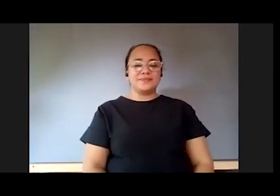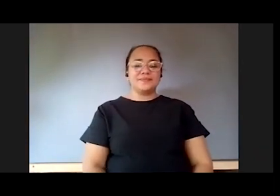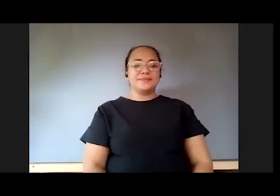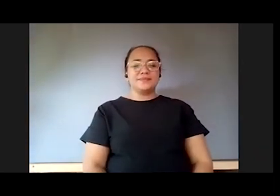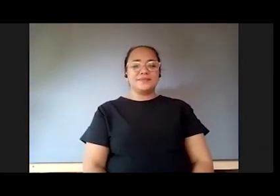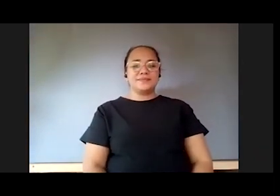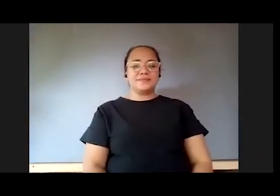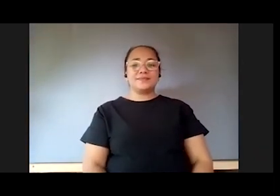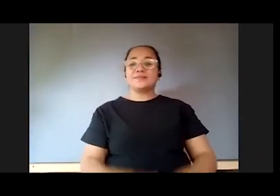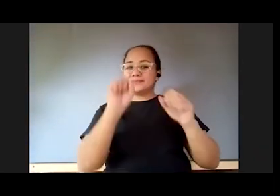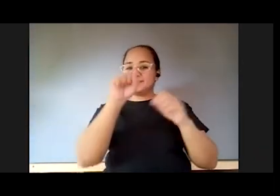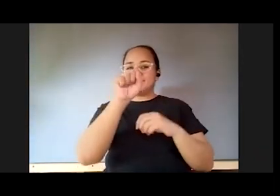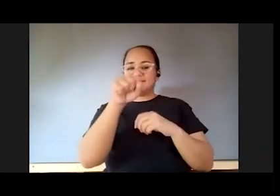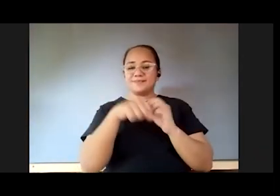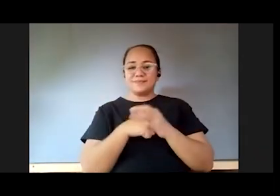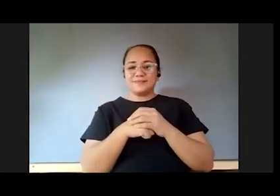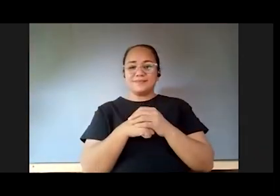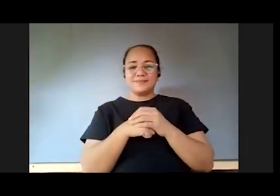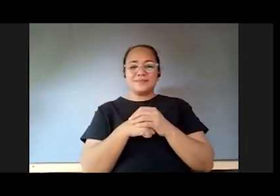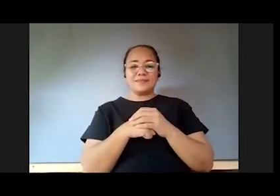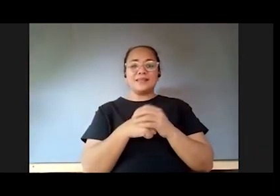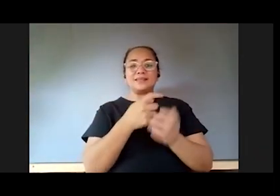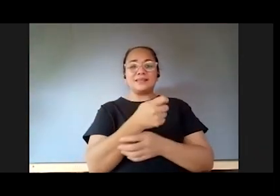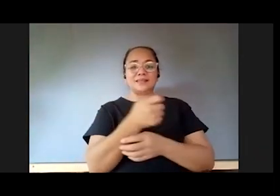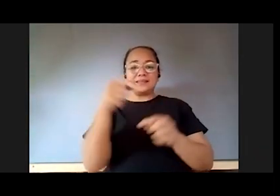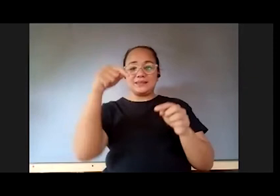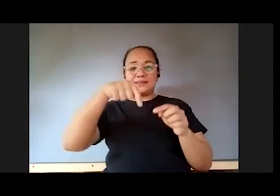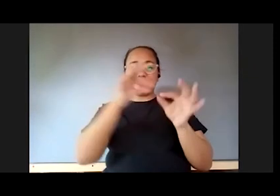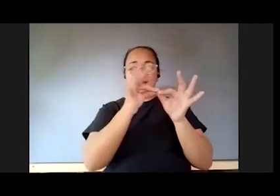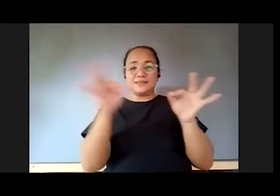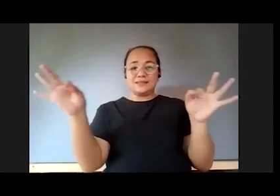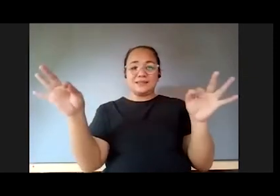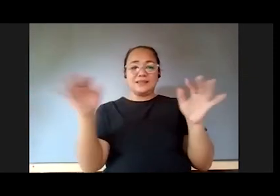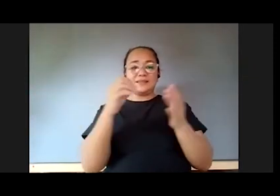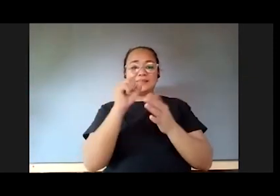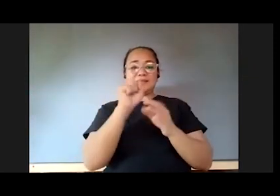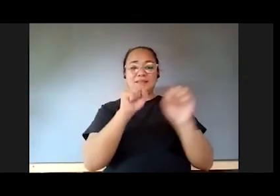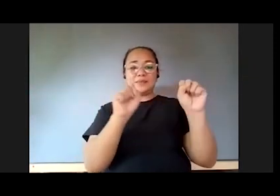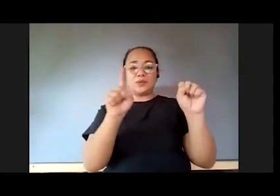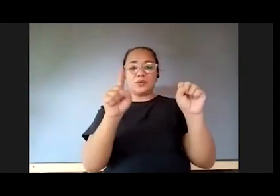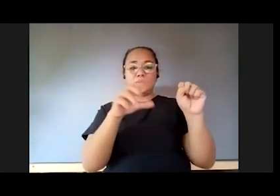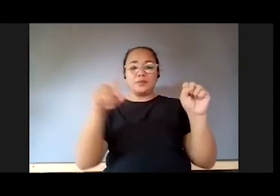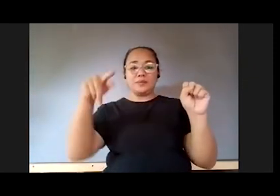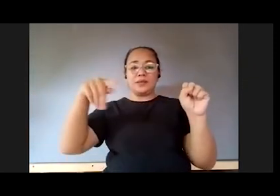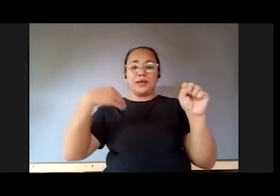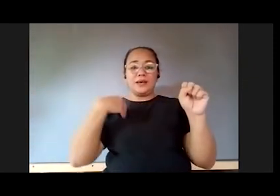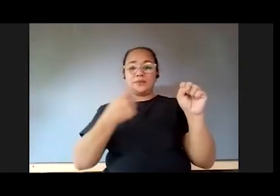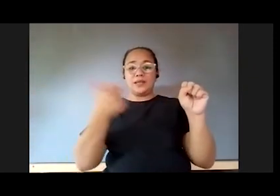Yes, and then delete underneath the sentence subject you and predicate have are deleted.